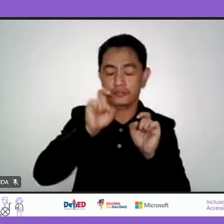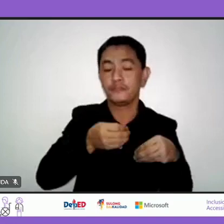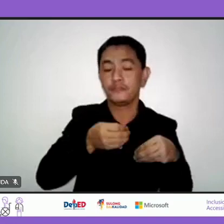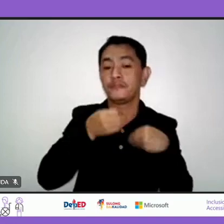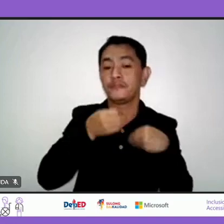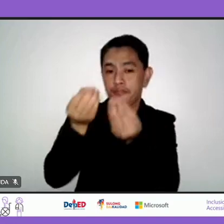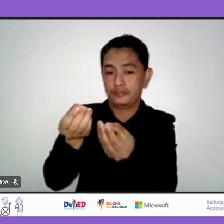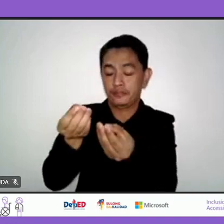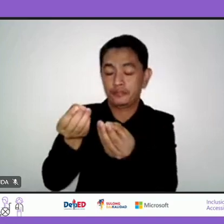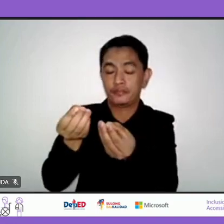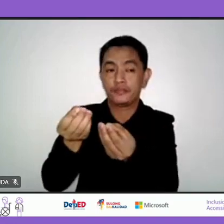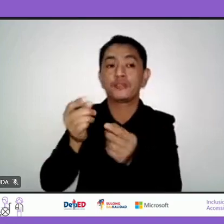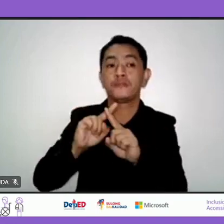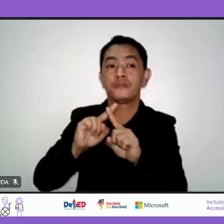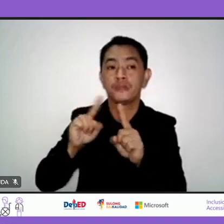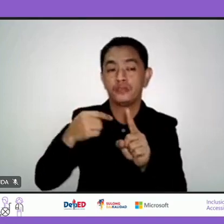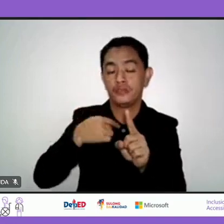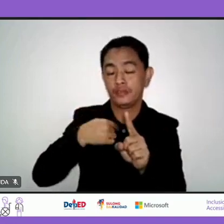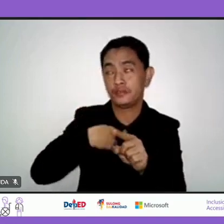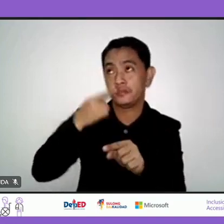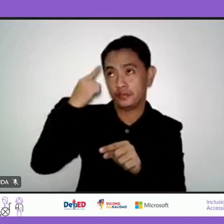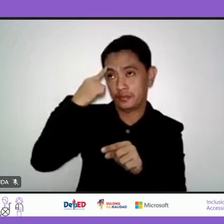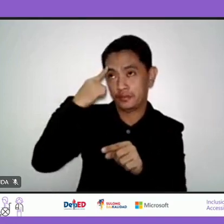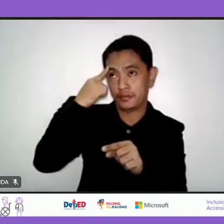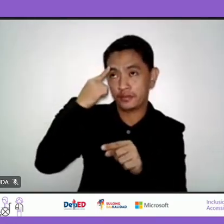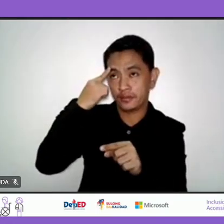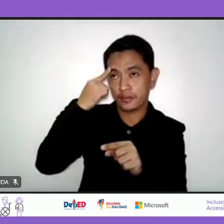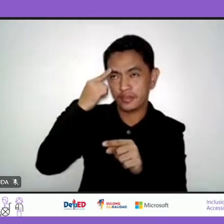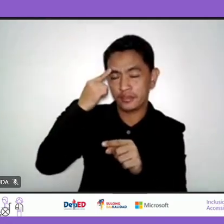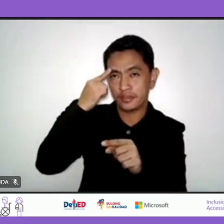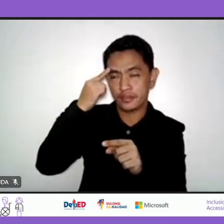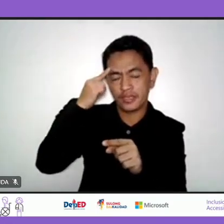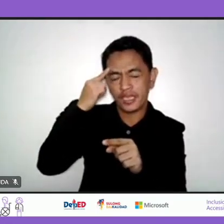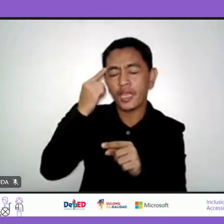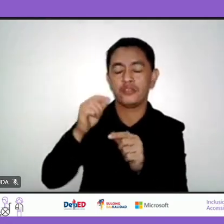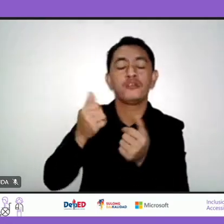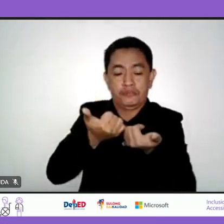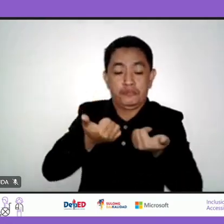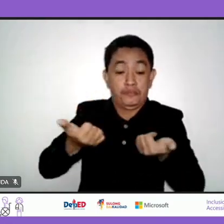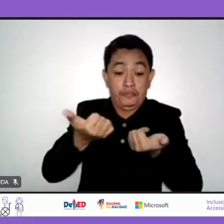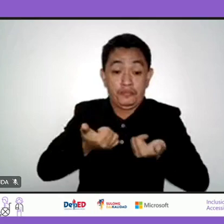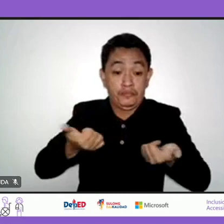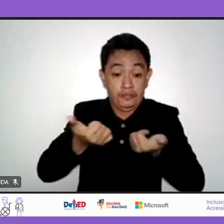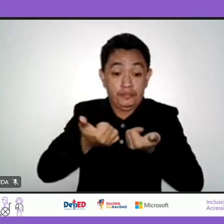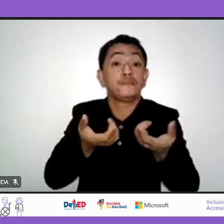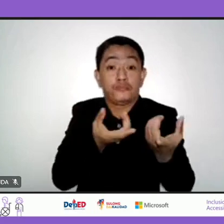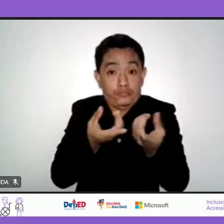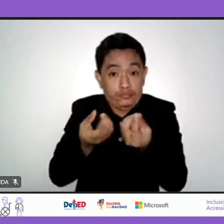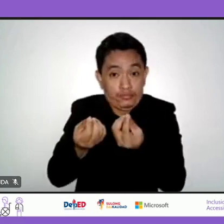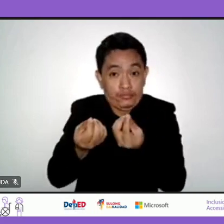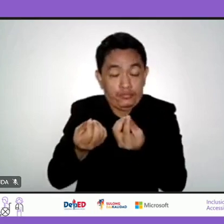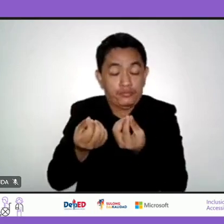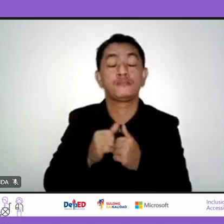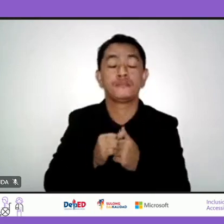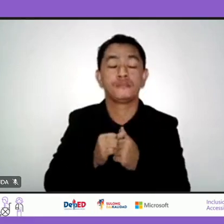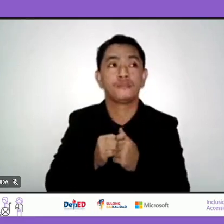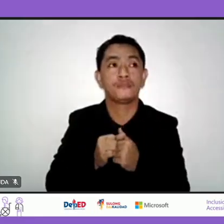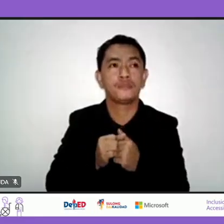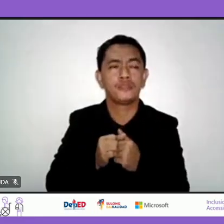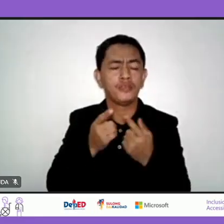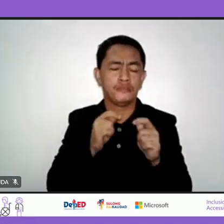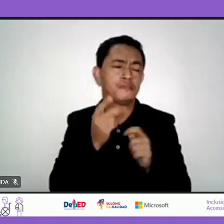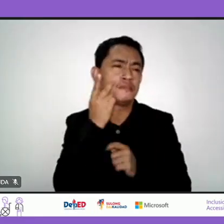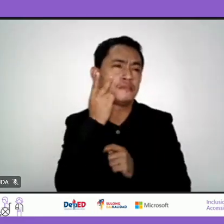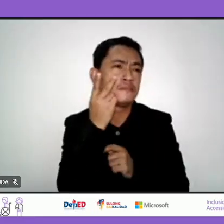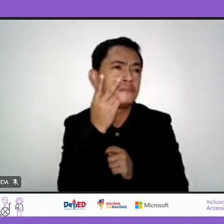na important yung kung ano yung kailangan ng bata, yun ang ibigay. Pero I think we need to be also considerate of